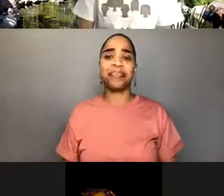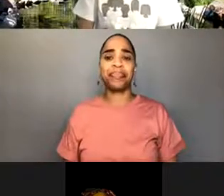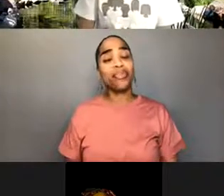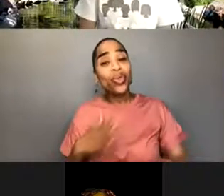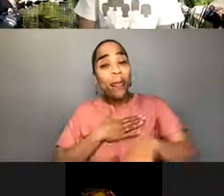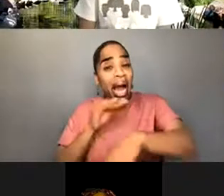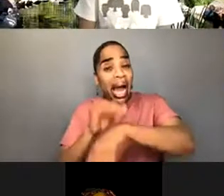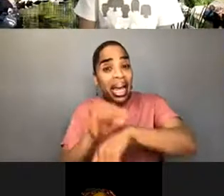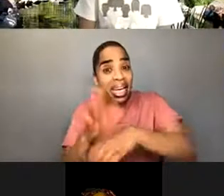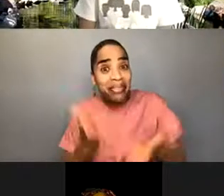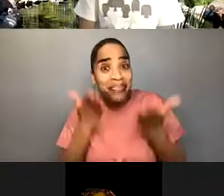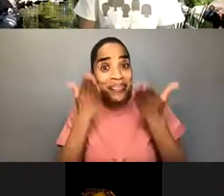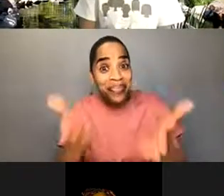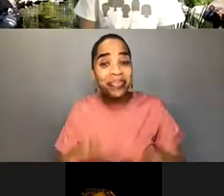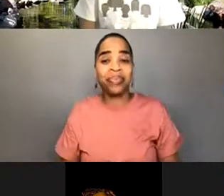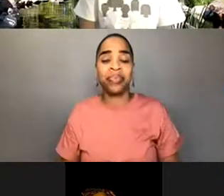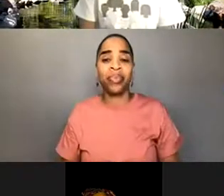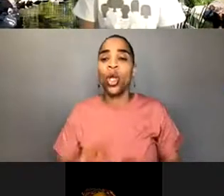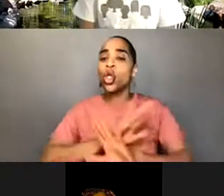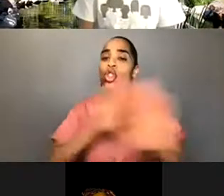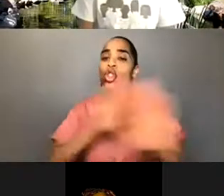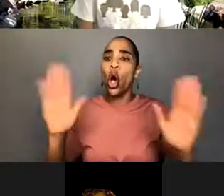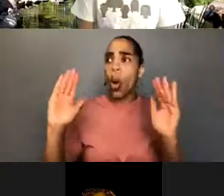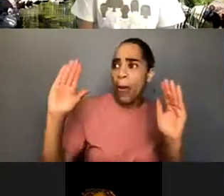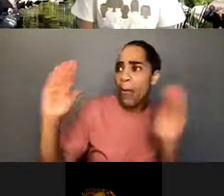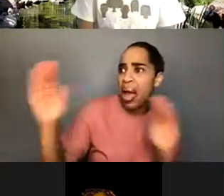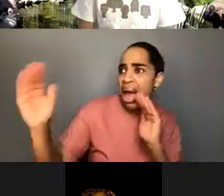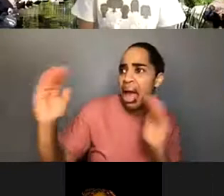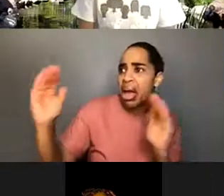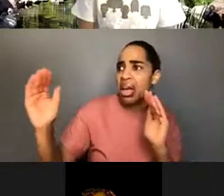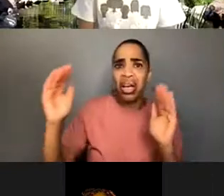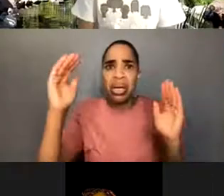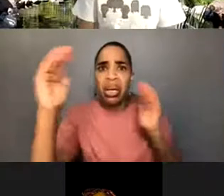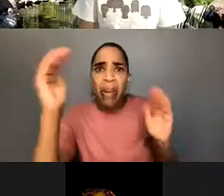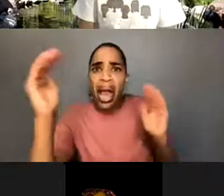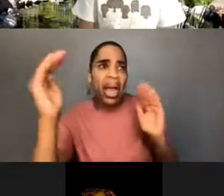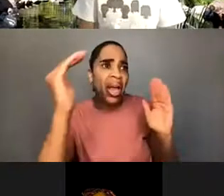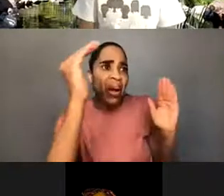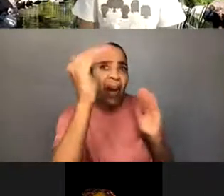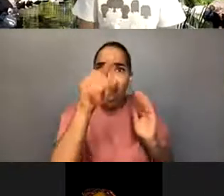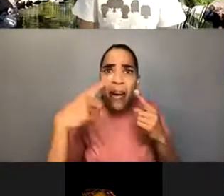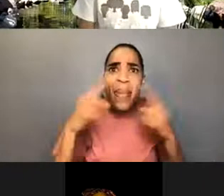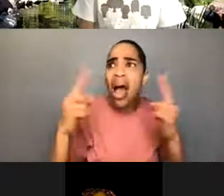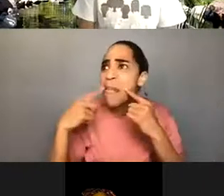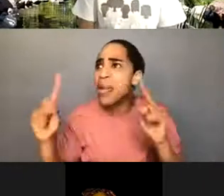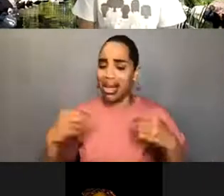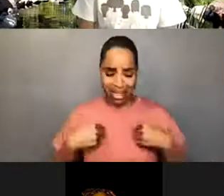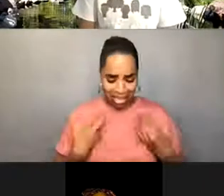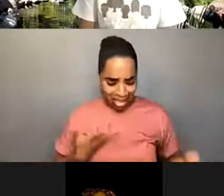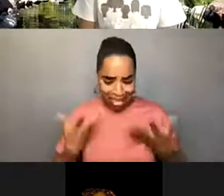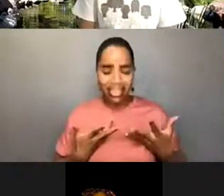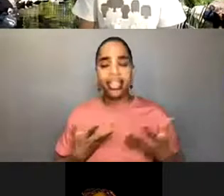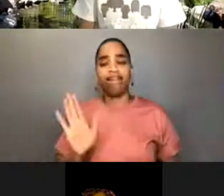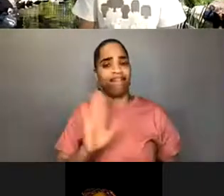the difference you make shouldn't be based off of some exterior idea of what is success and what is important. That has to